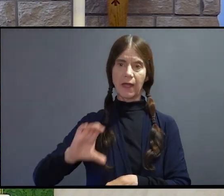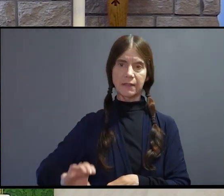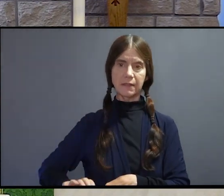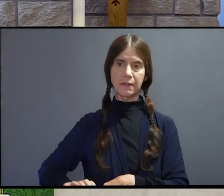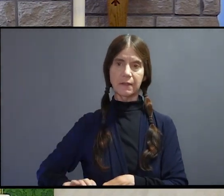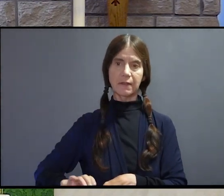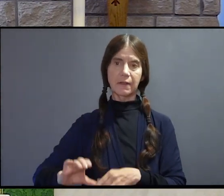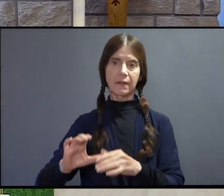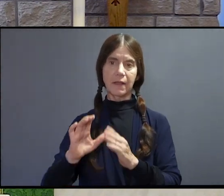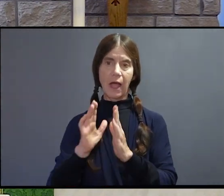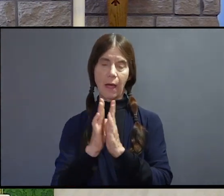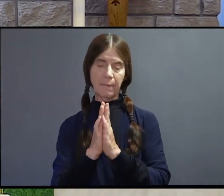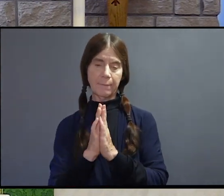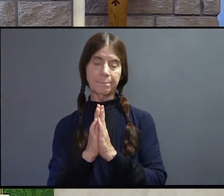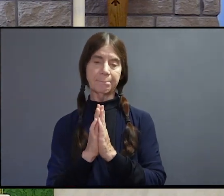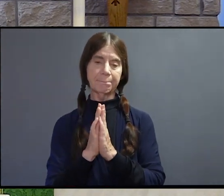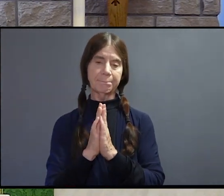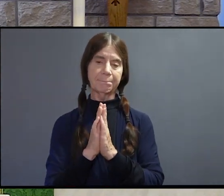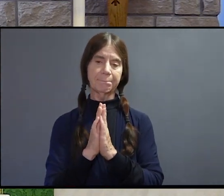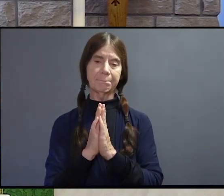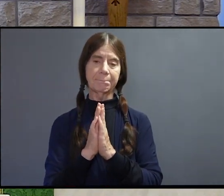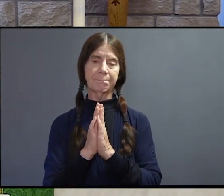Jesus. Amen.